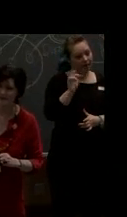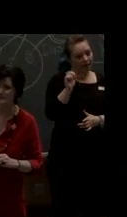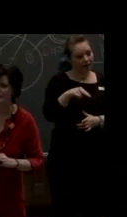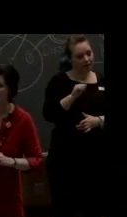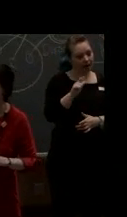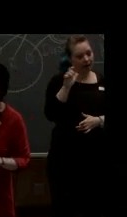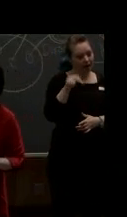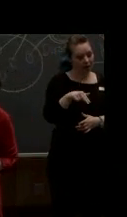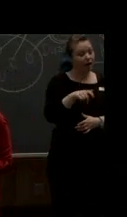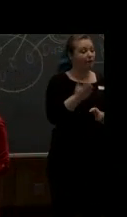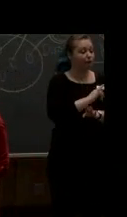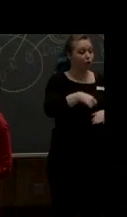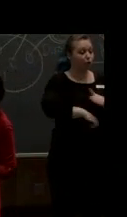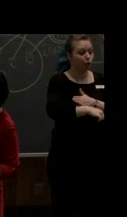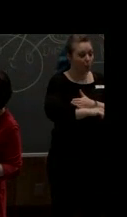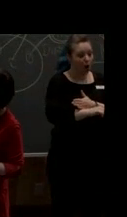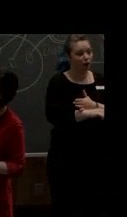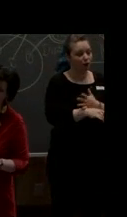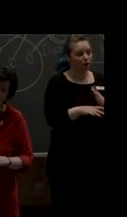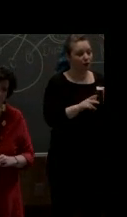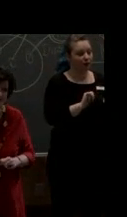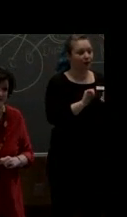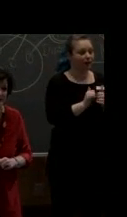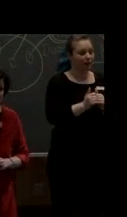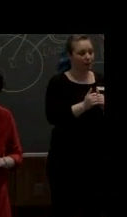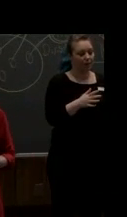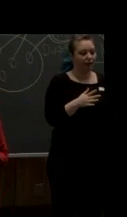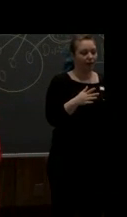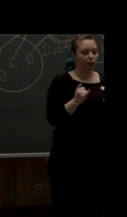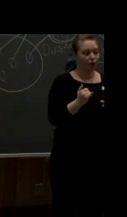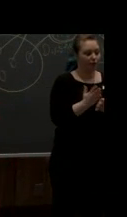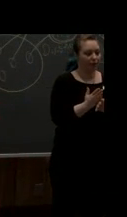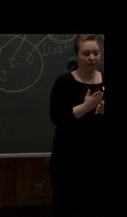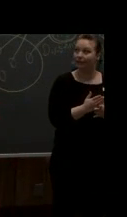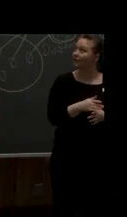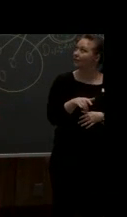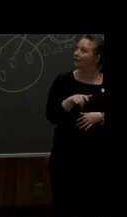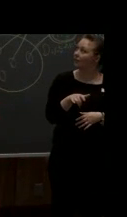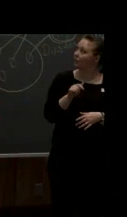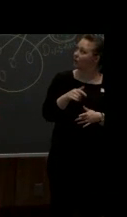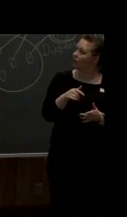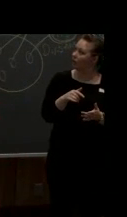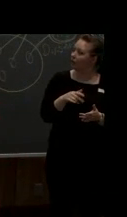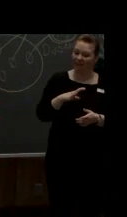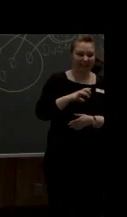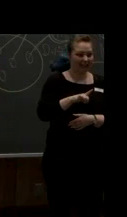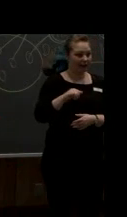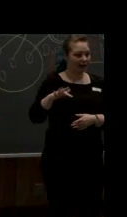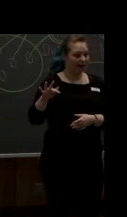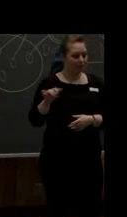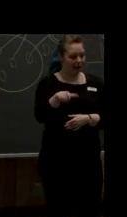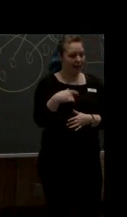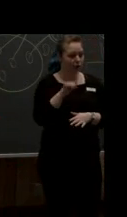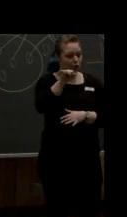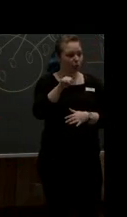football cup. Very low hierarchy. You may also recognize Frank standing there. He stands with Cliff. Cliff is a supervisor out in